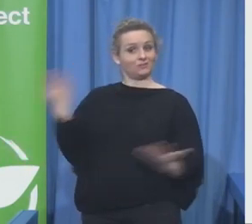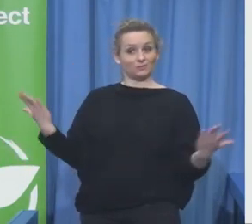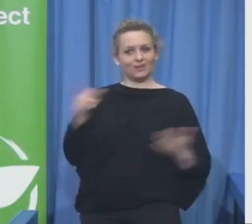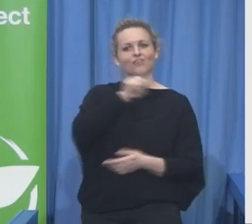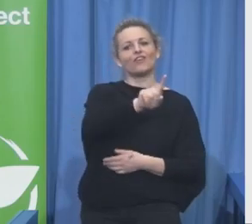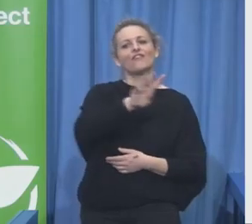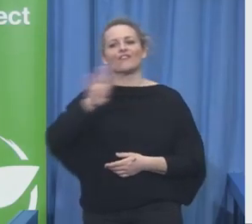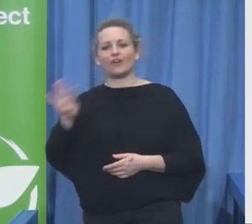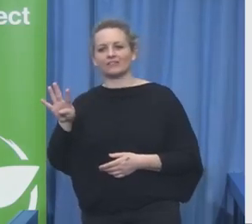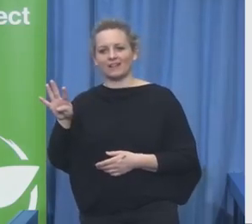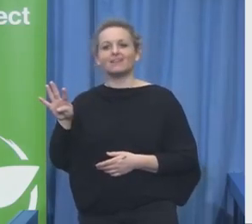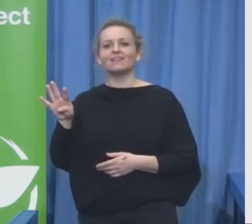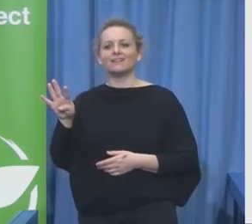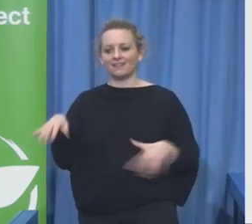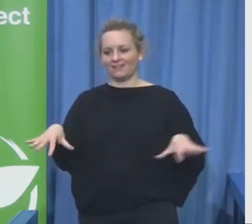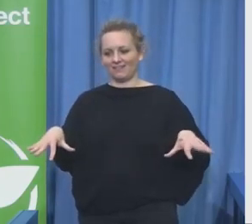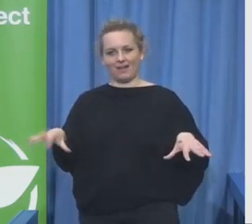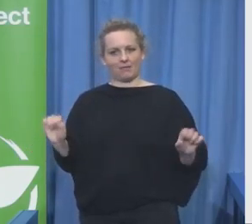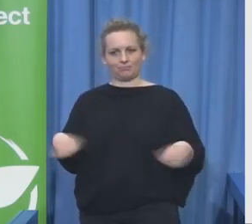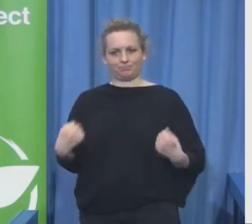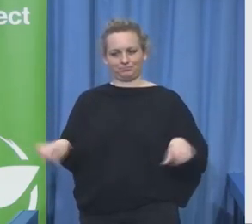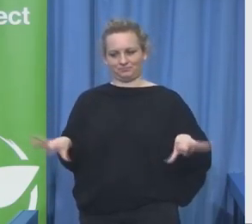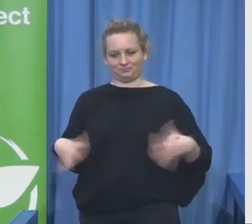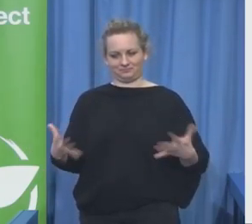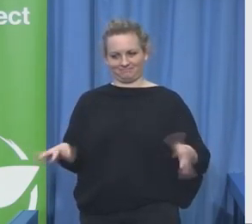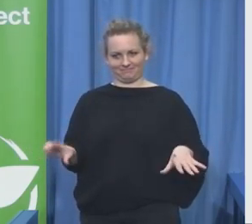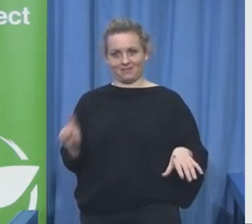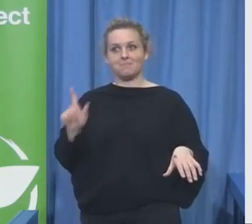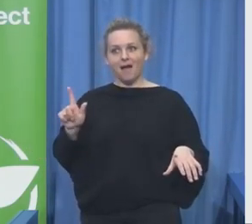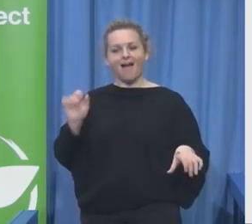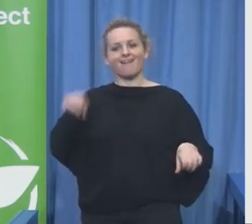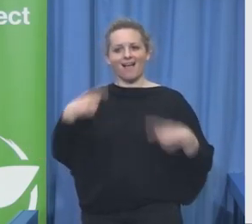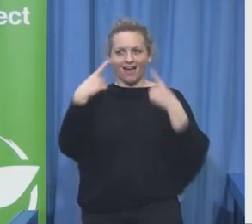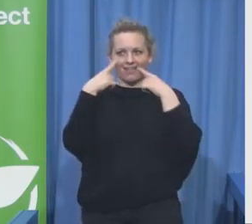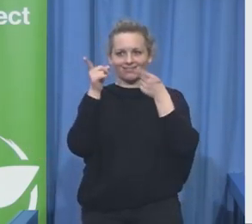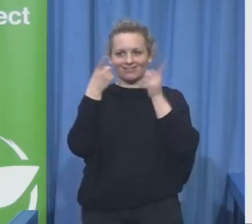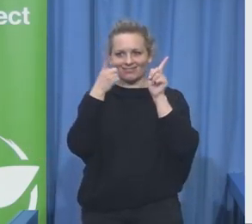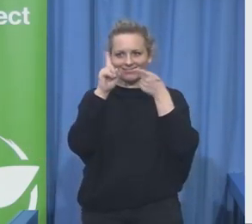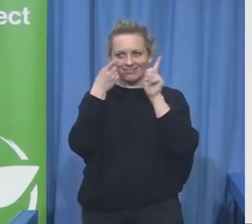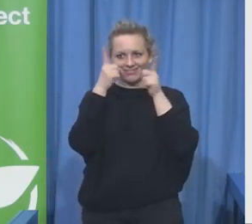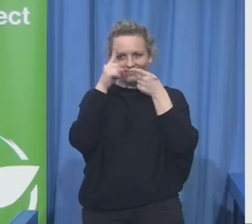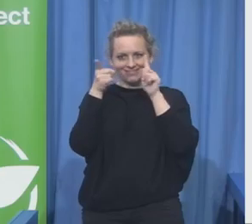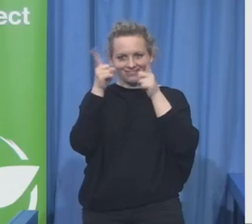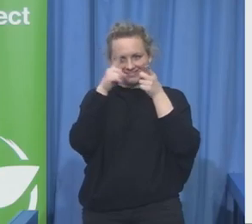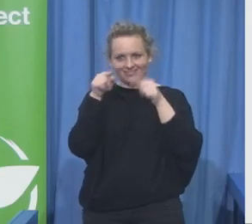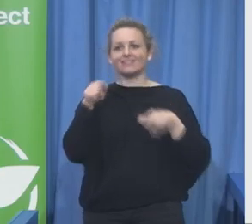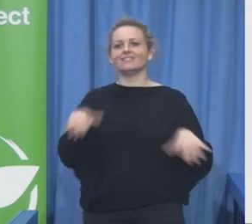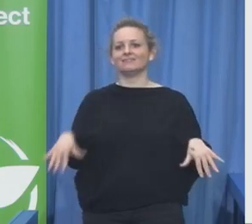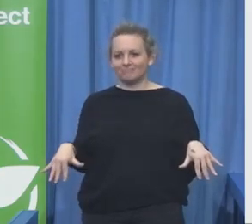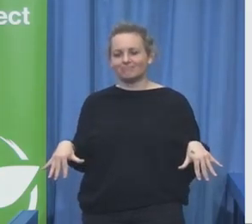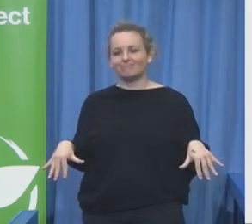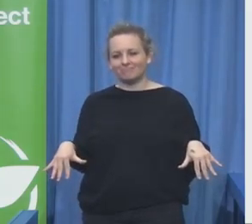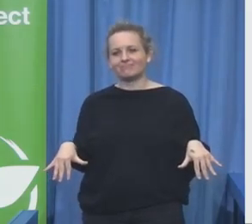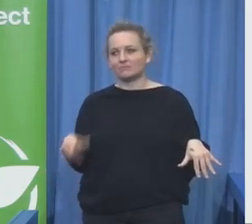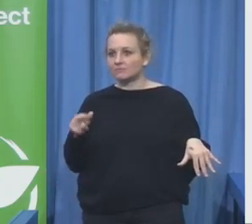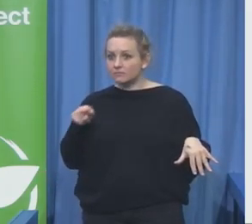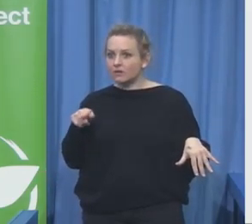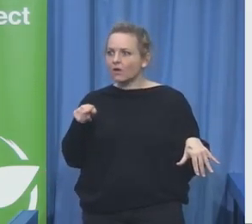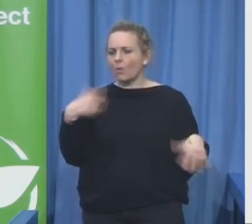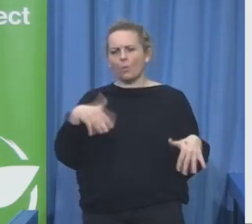is playing Sims. She's achieving above the level of her mainstream student. She's in a mainstream school, and she's coping